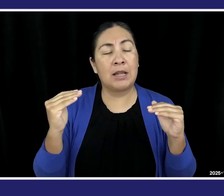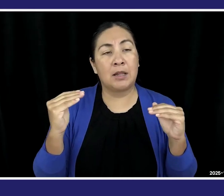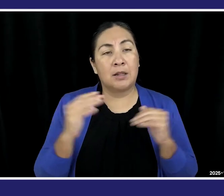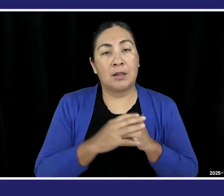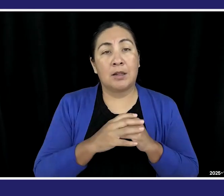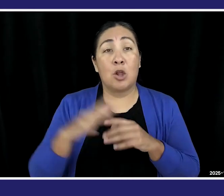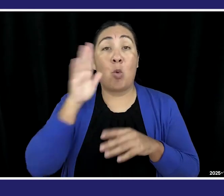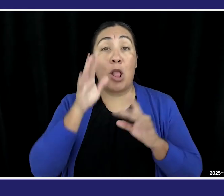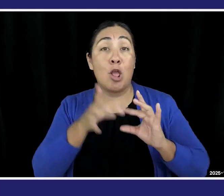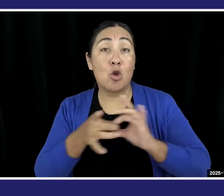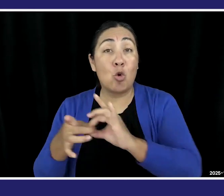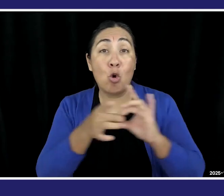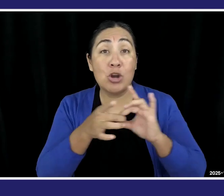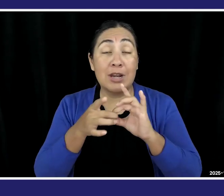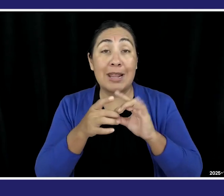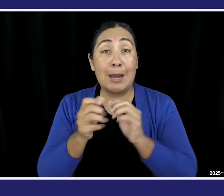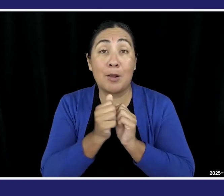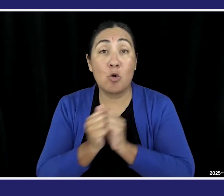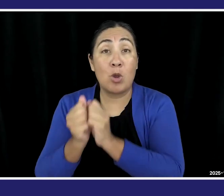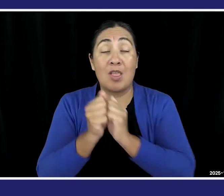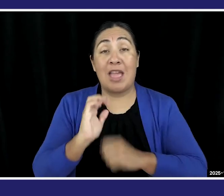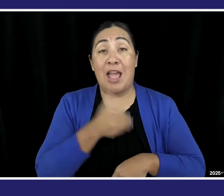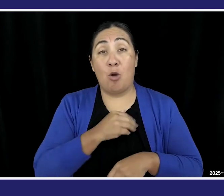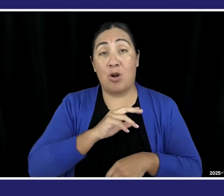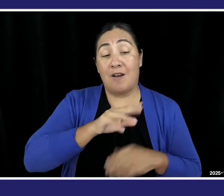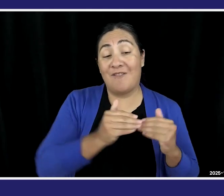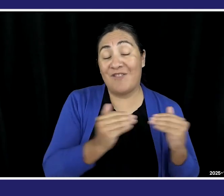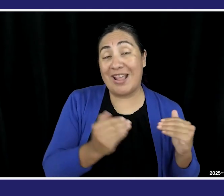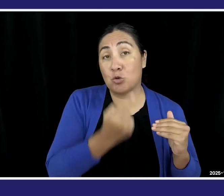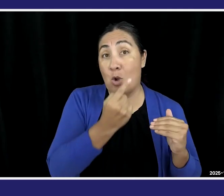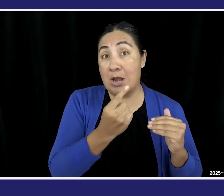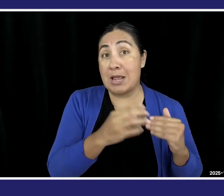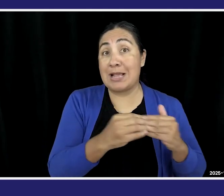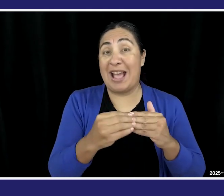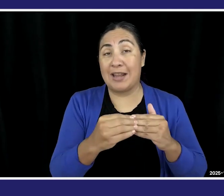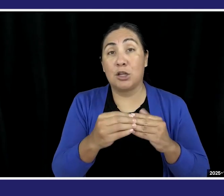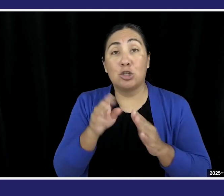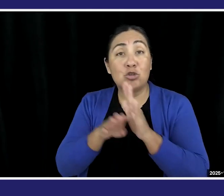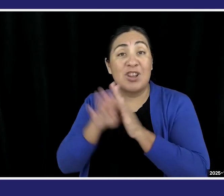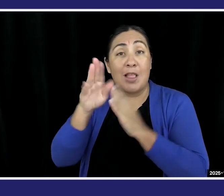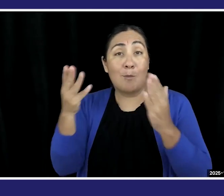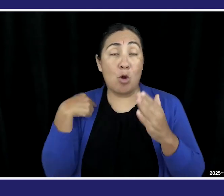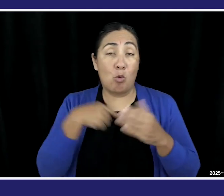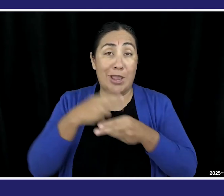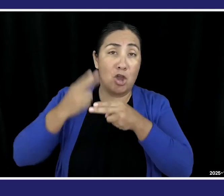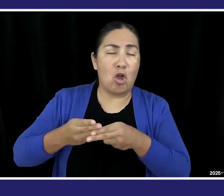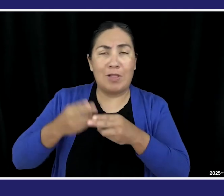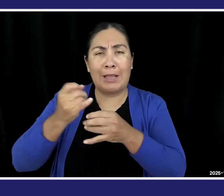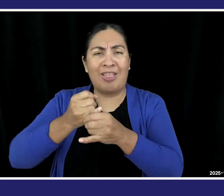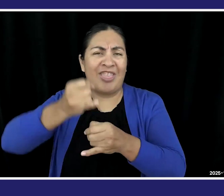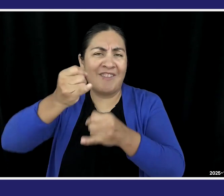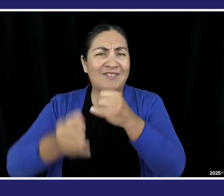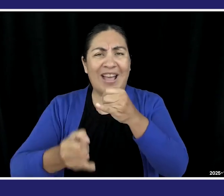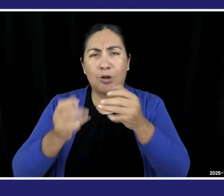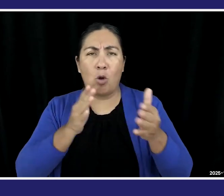be coordinated and combined with our Phase 1 guide to ultimately develop what we are calling the final plan. And